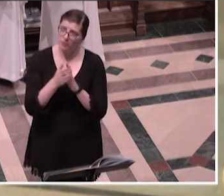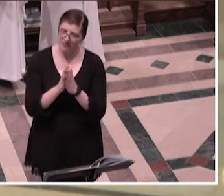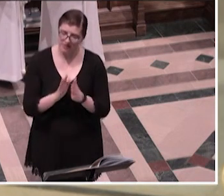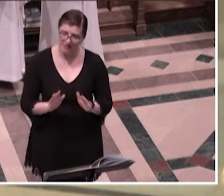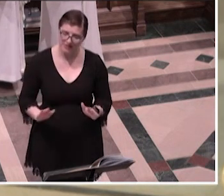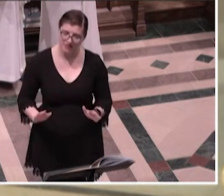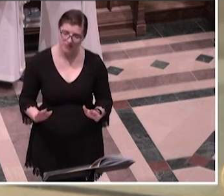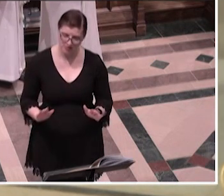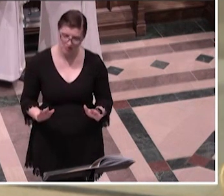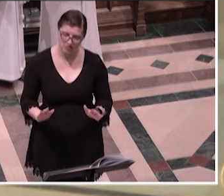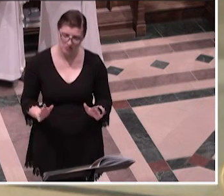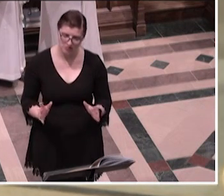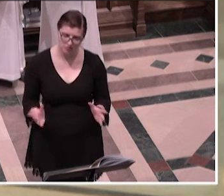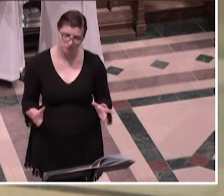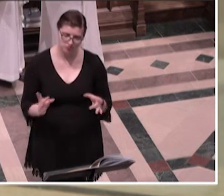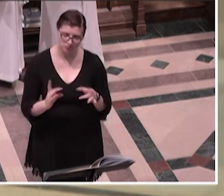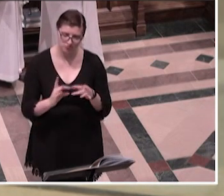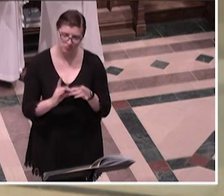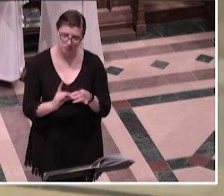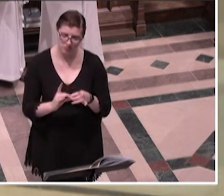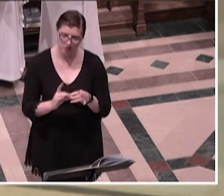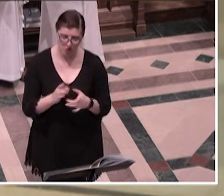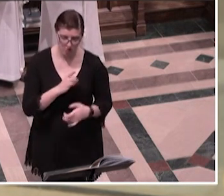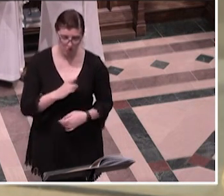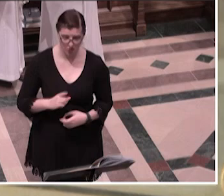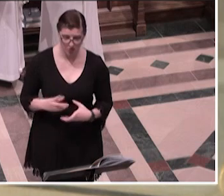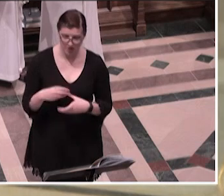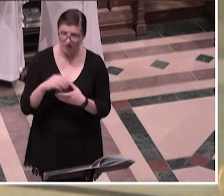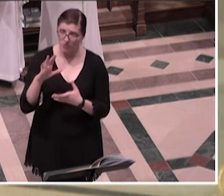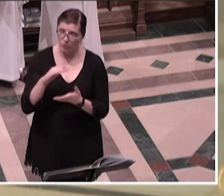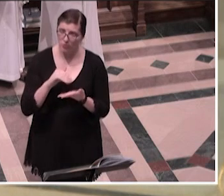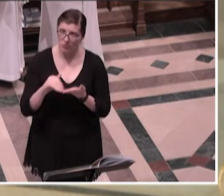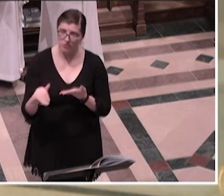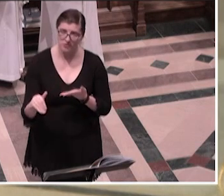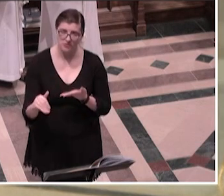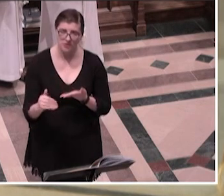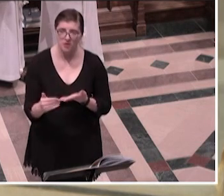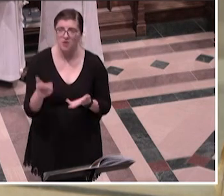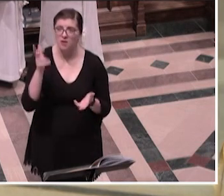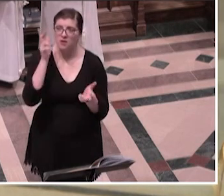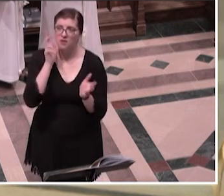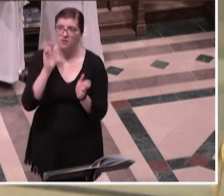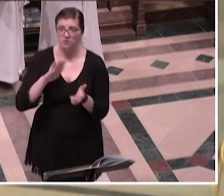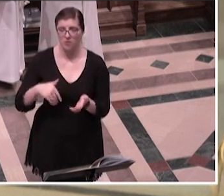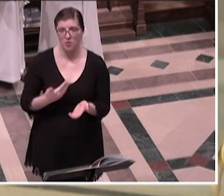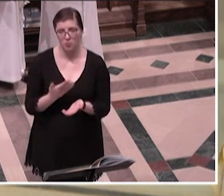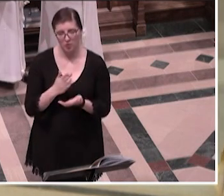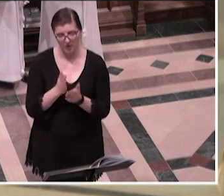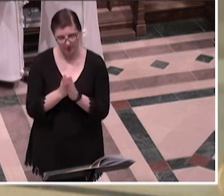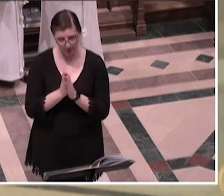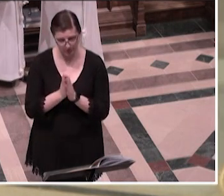and reconciliation. Lord, in your mercy.